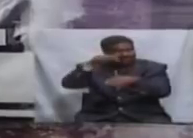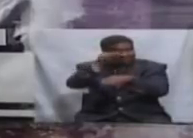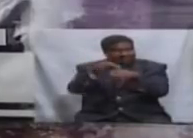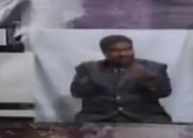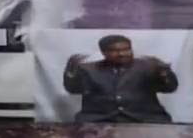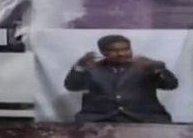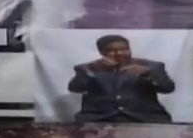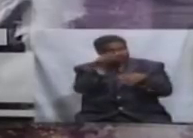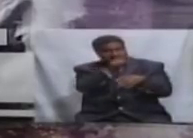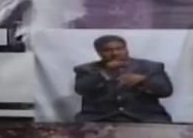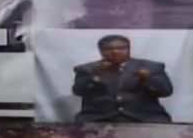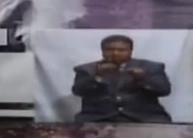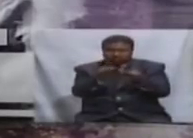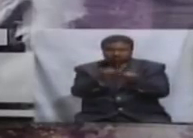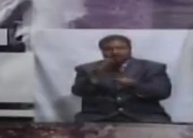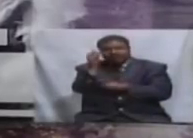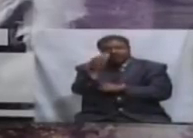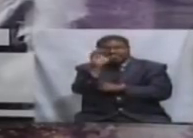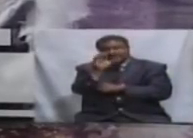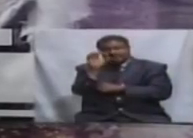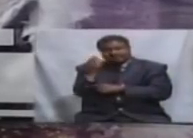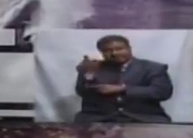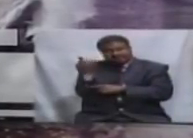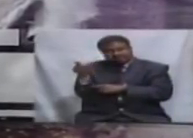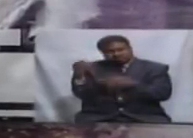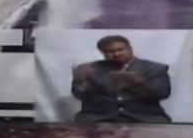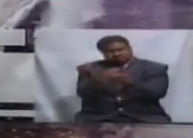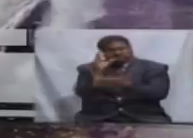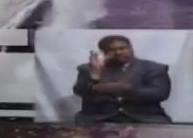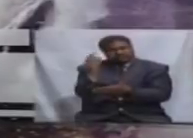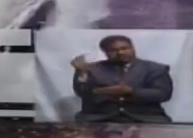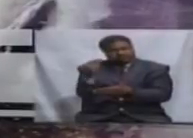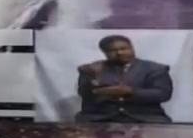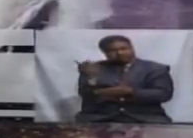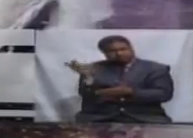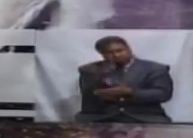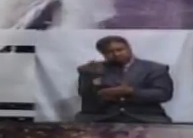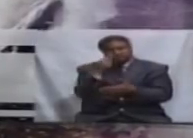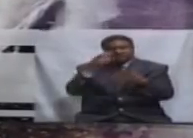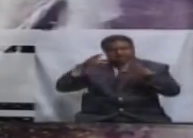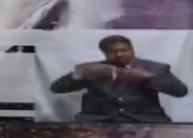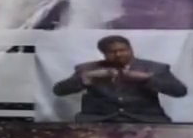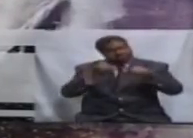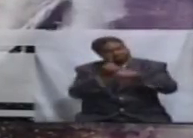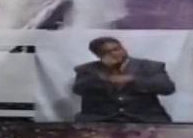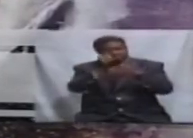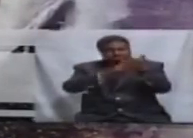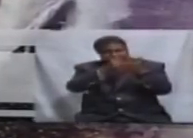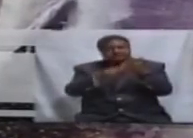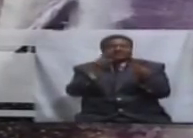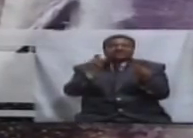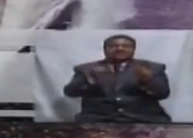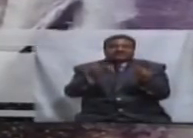and Anti-Corruption Commission ACC Director General Zachariah Piri to embrace criticism. Speaking during the